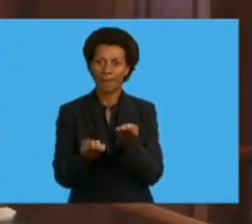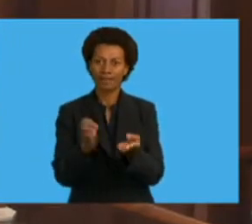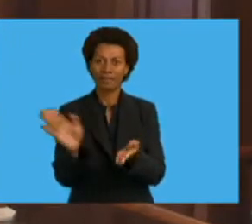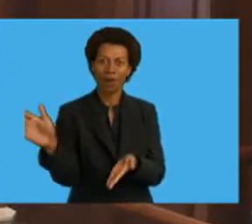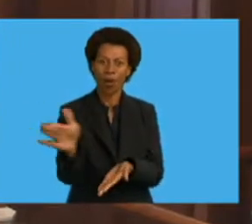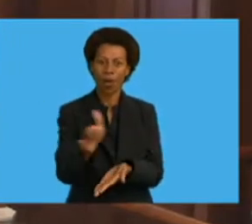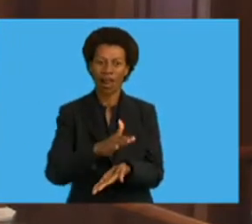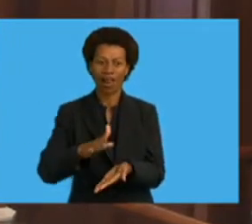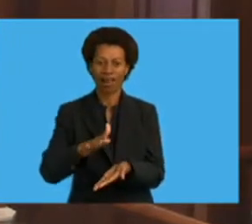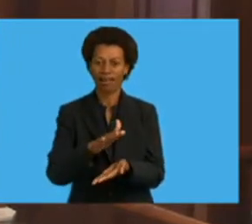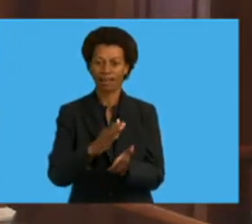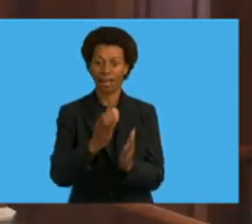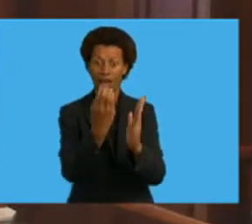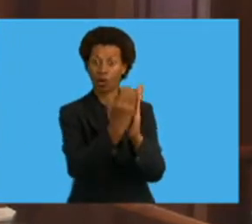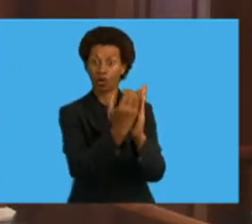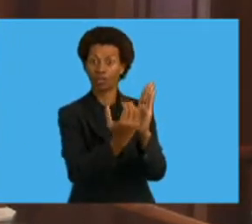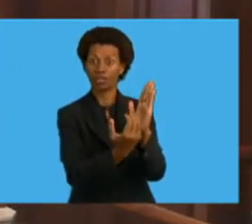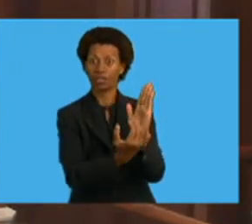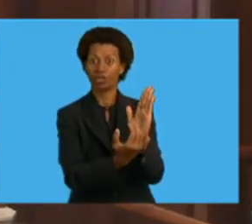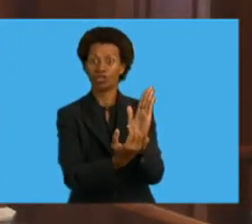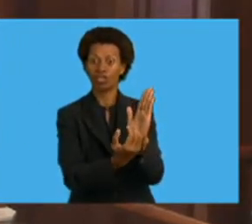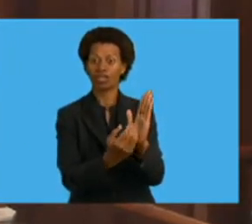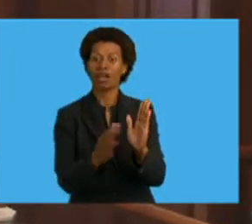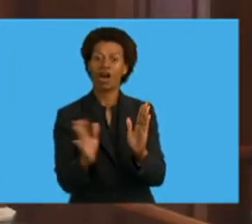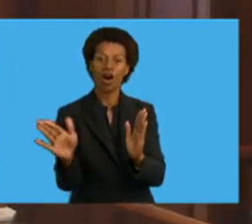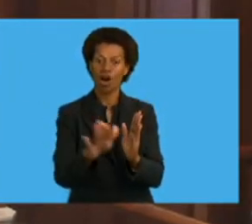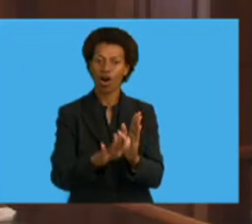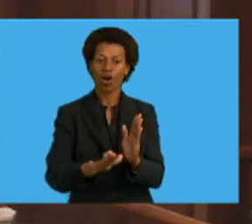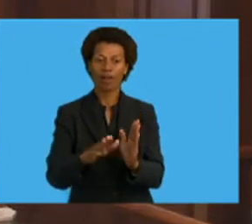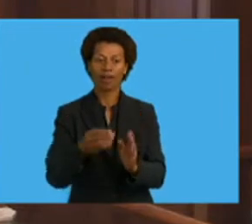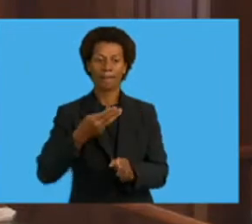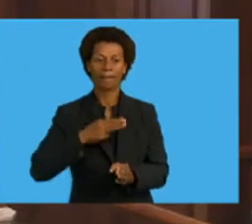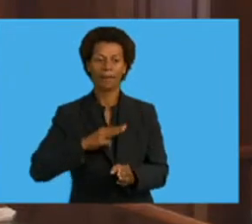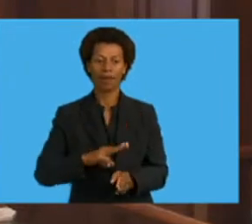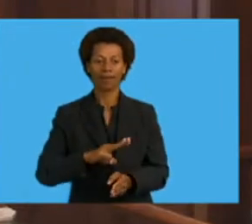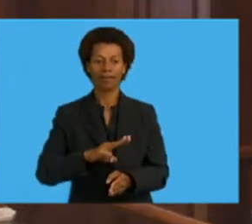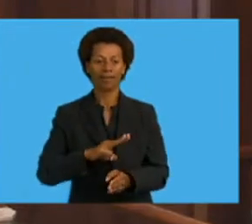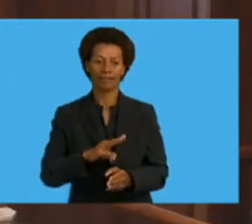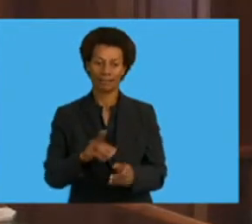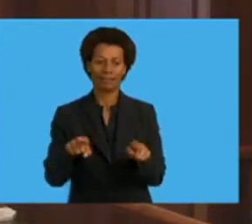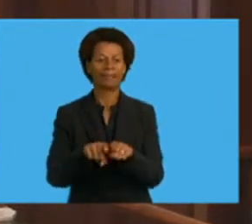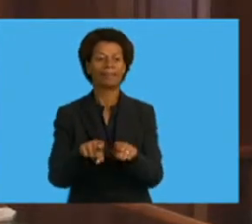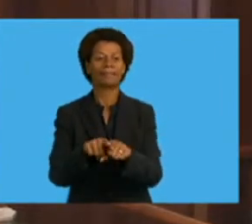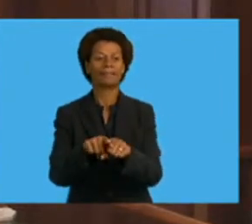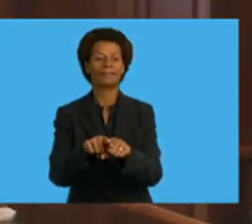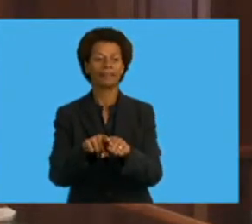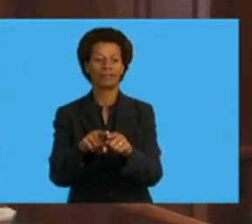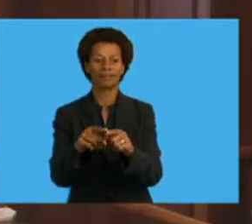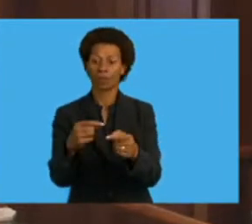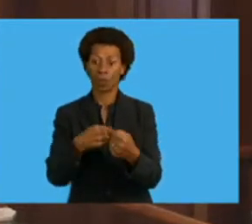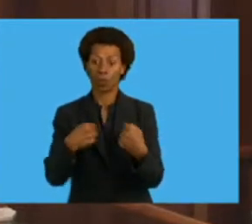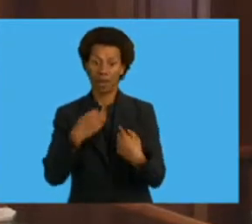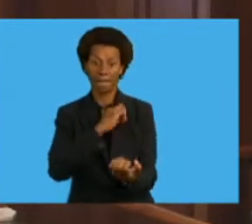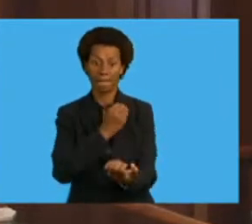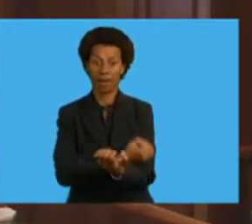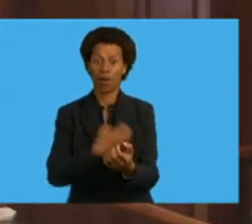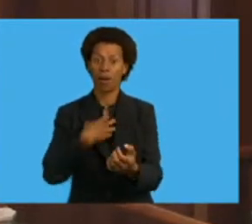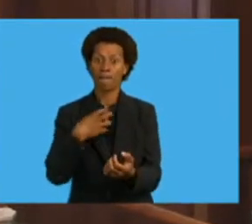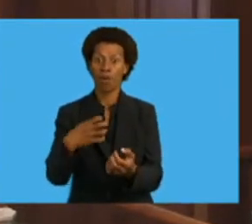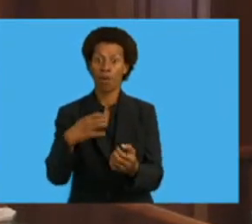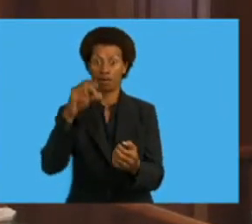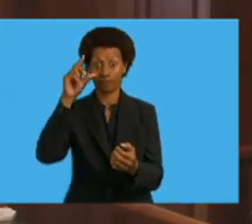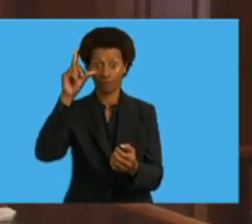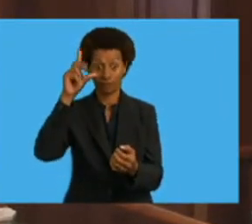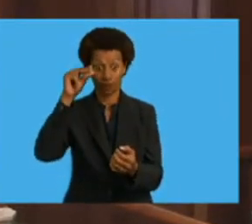a constitution that is a model for other nations. Yeah, yeah. We are empowering more Fijians than ever